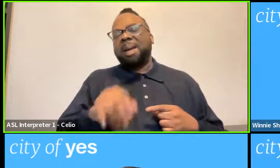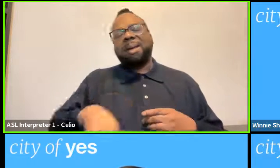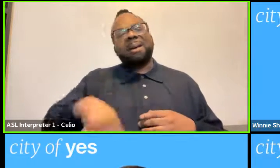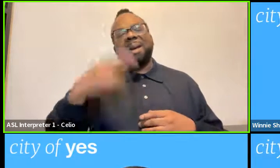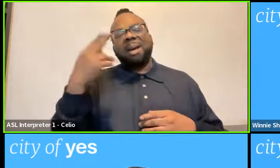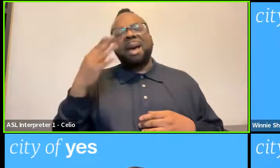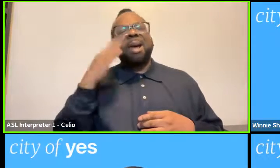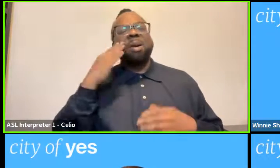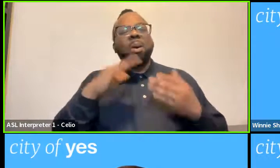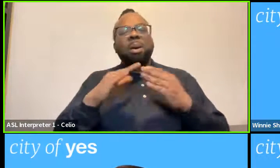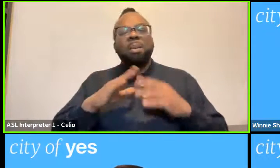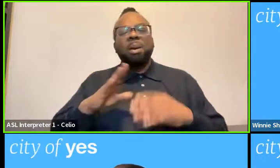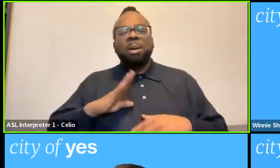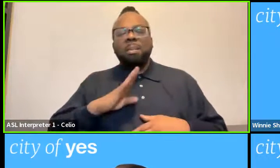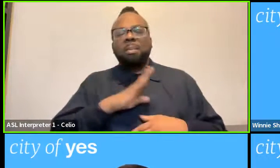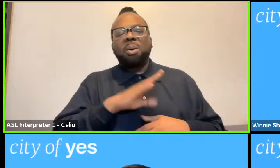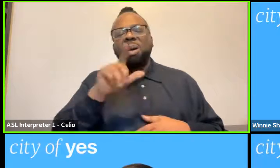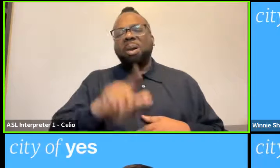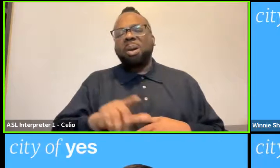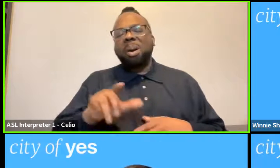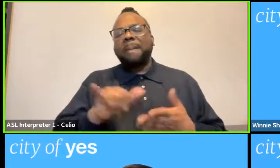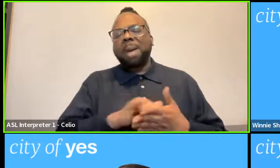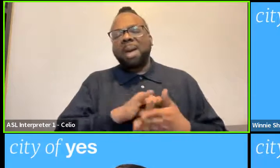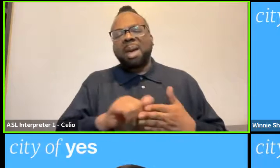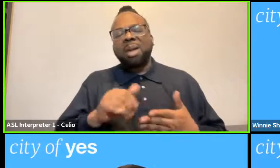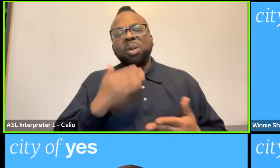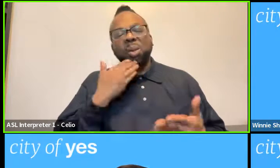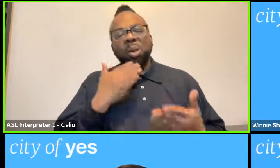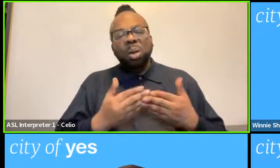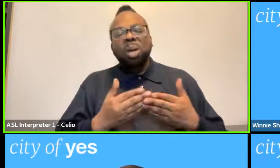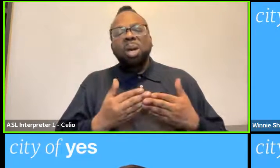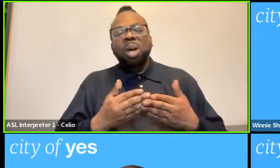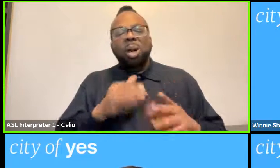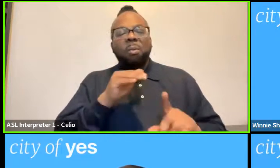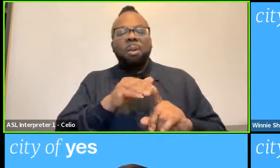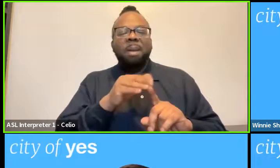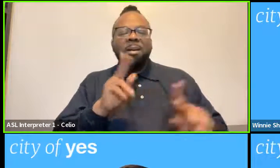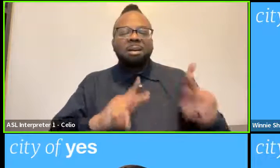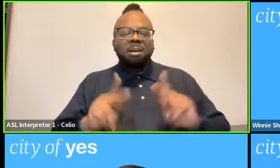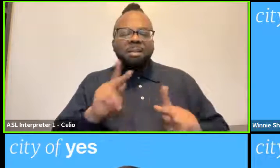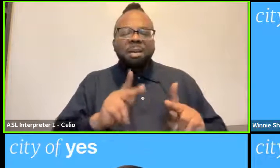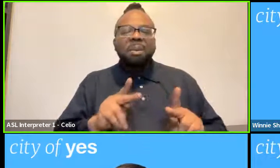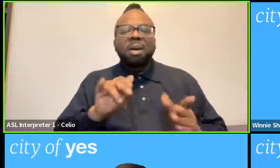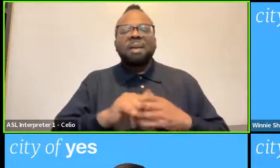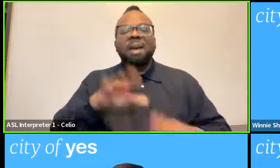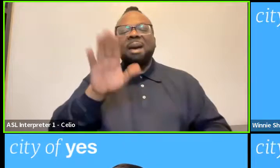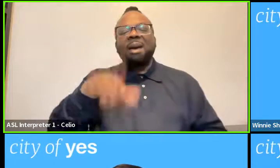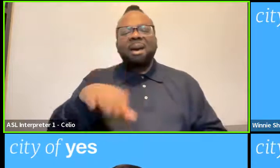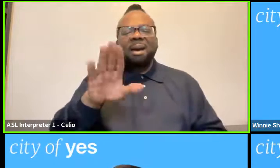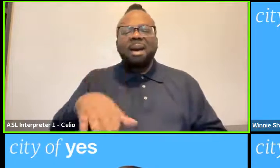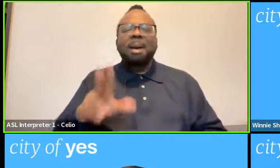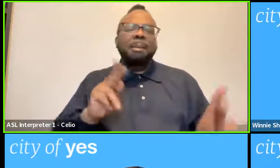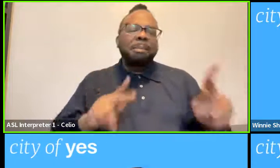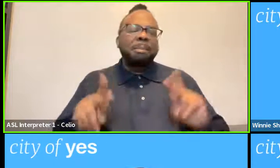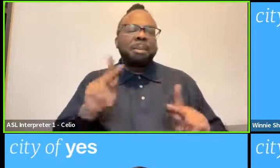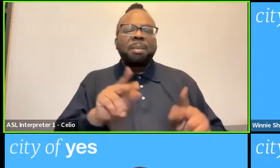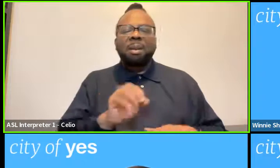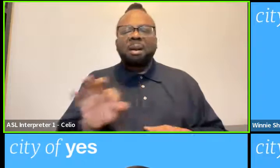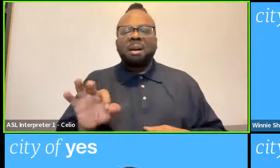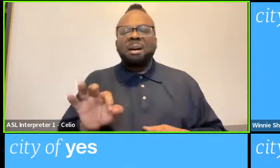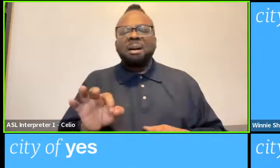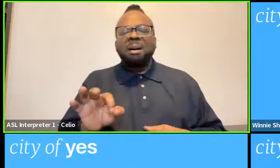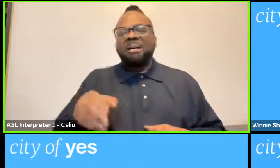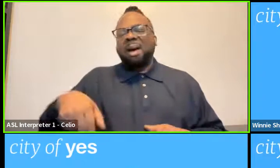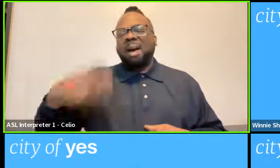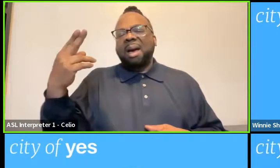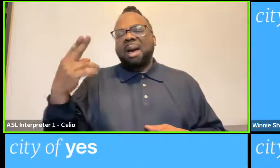Community Board 4 in Manhattan, for instance, is always really good at reminding folks of this, that, hey, people of somewhat higher incomes